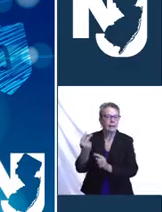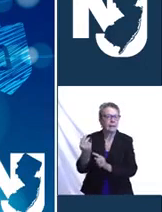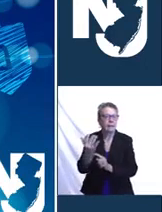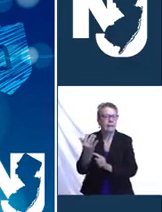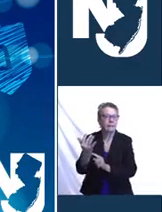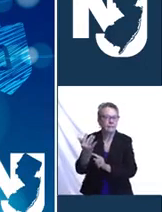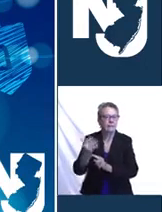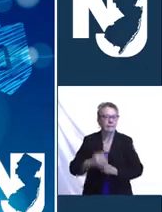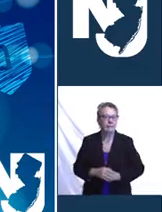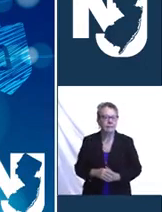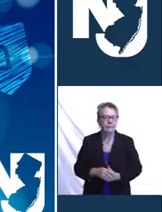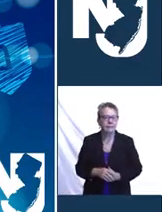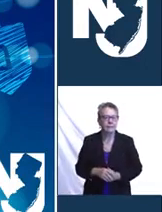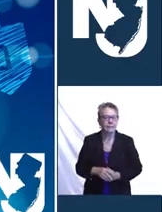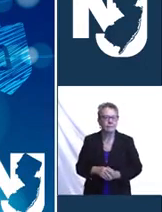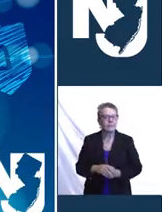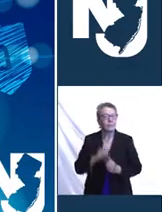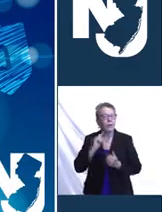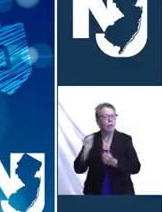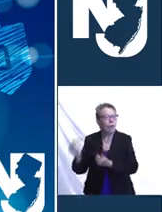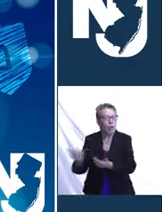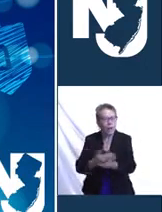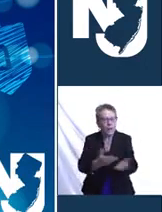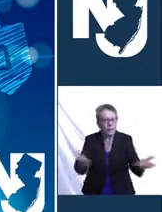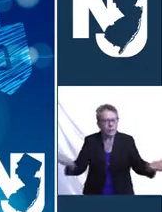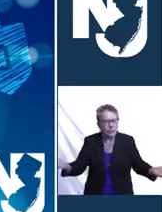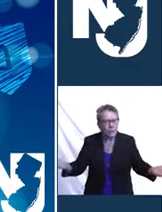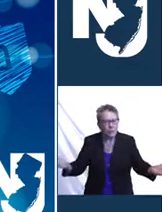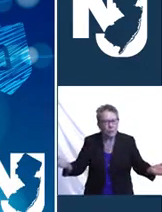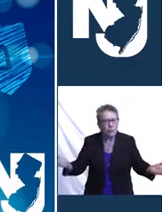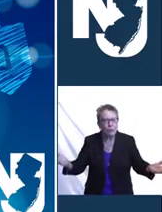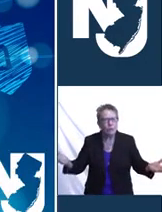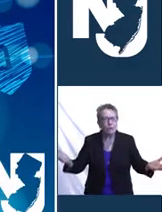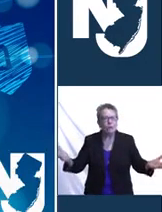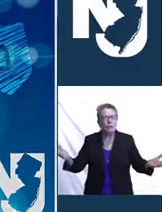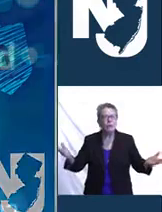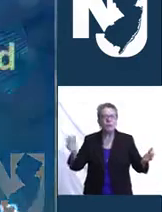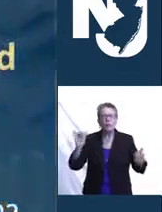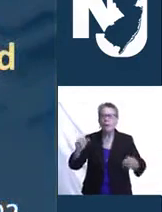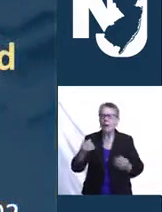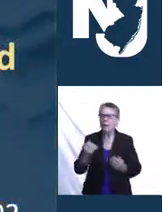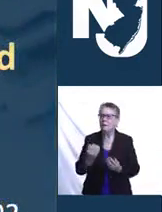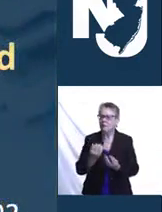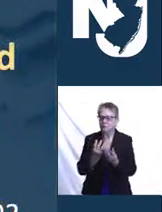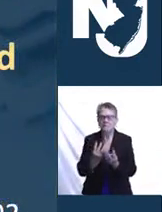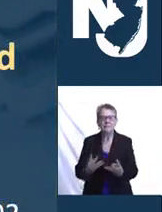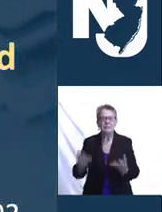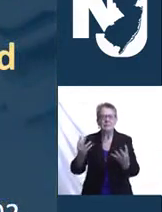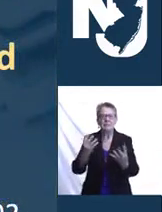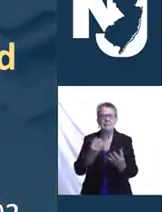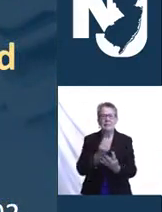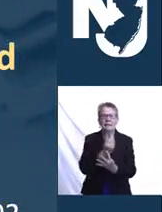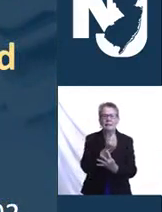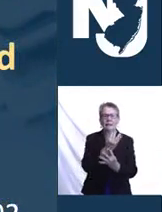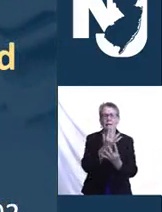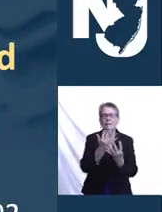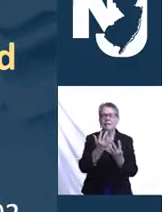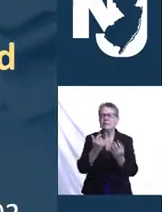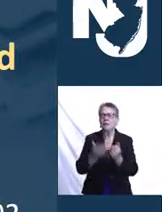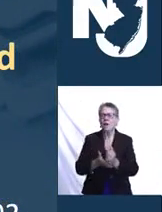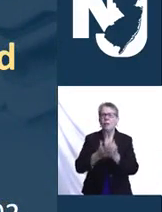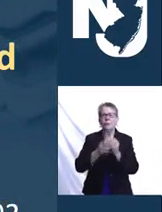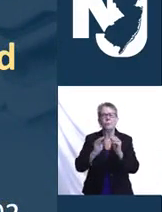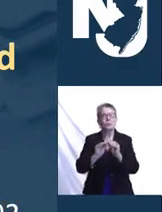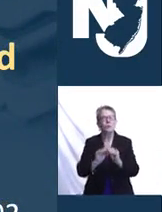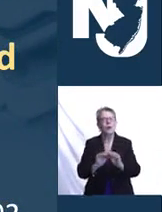your candles burn bright and Hag Sameach. Now, as we bring up today's vaccination numbers before you,